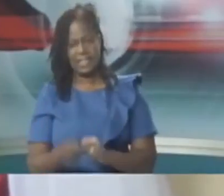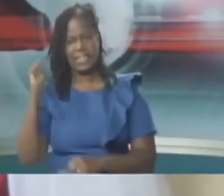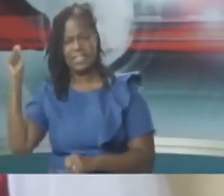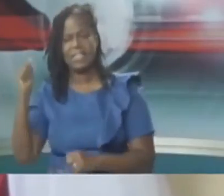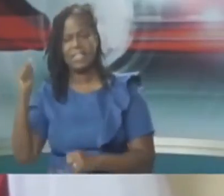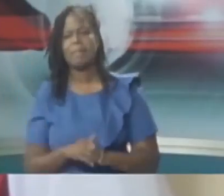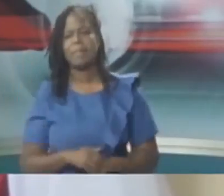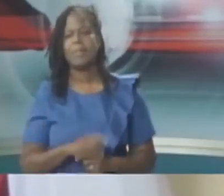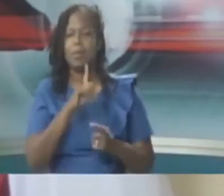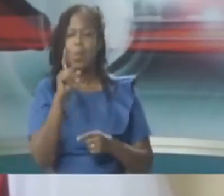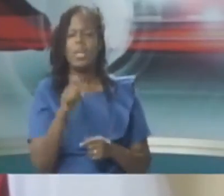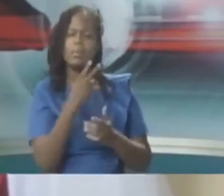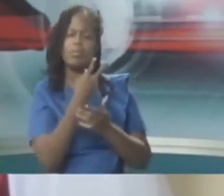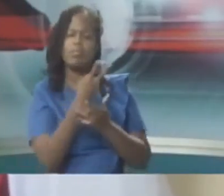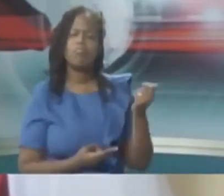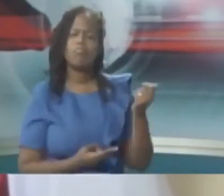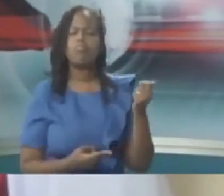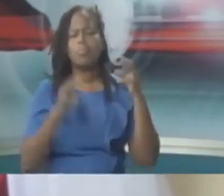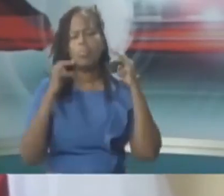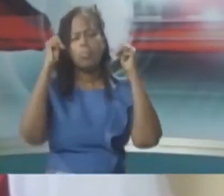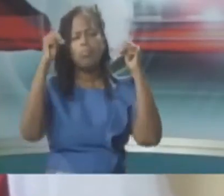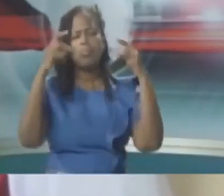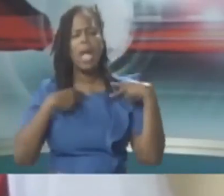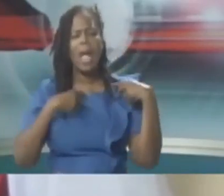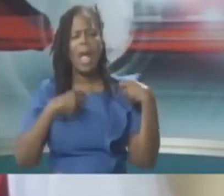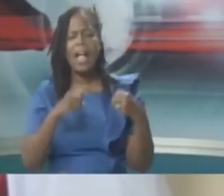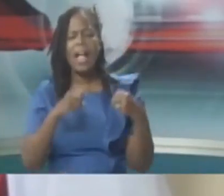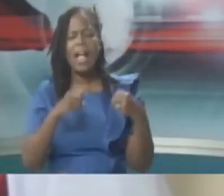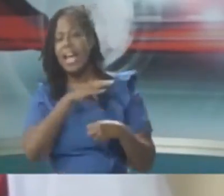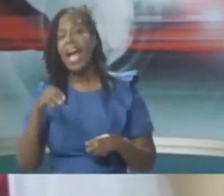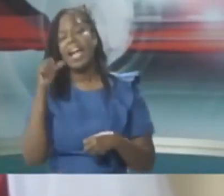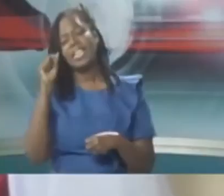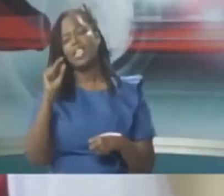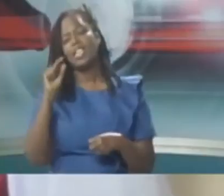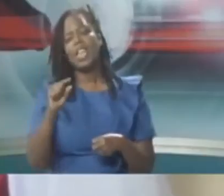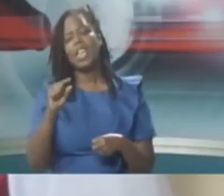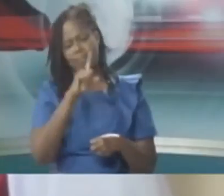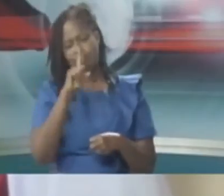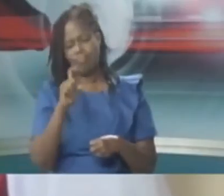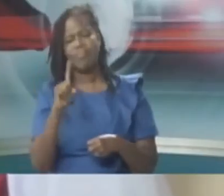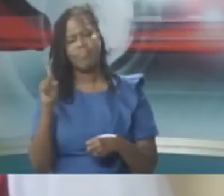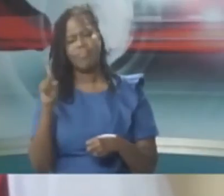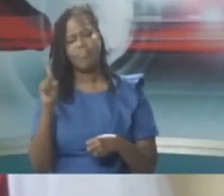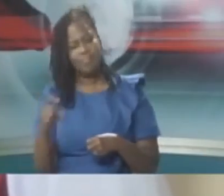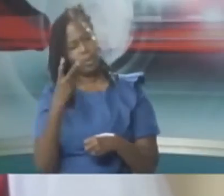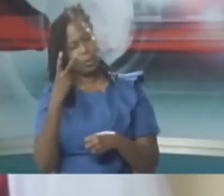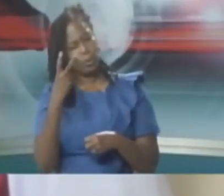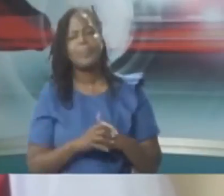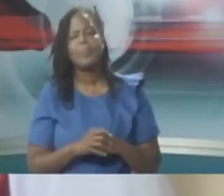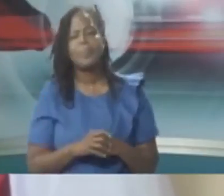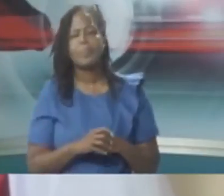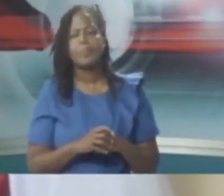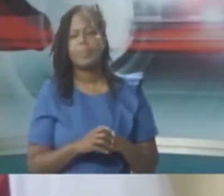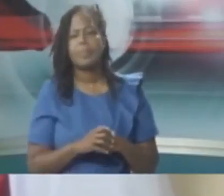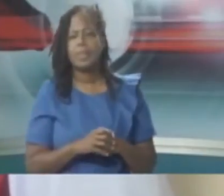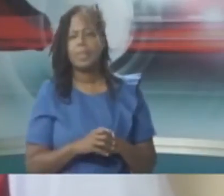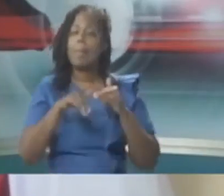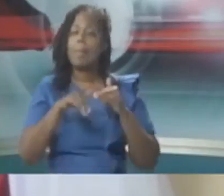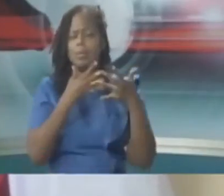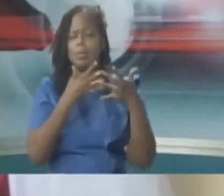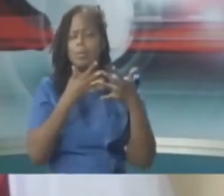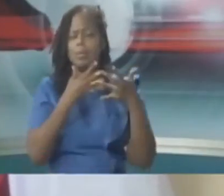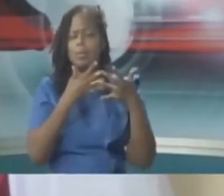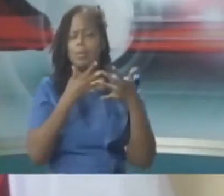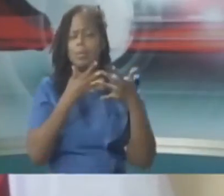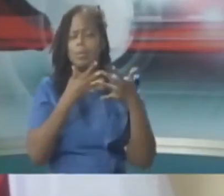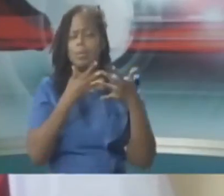both the Minister of Health and Mr. Al-Rawi. I'll start with you. The move concerning the prisoners, it's a